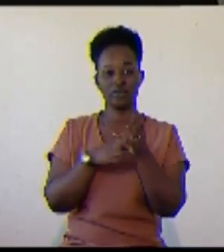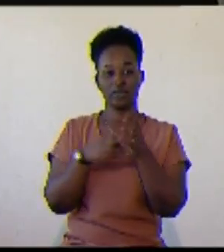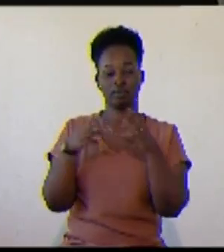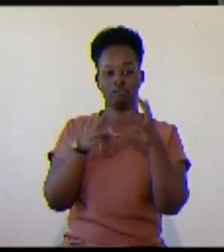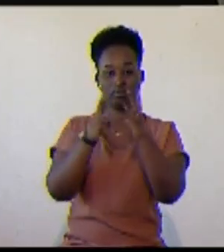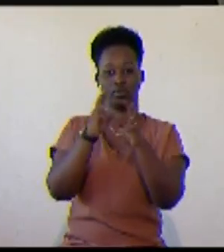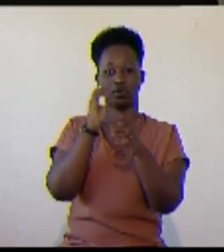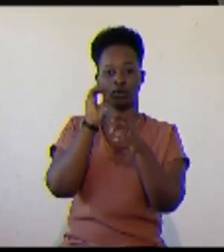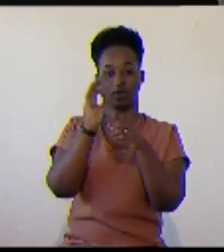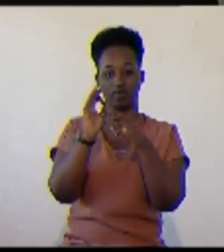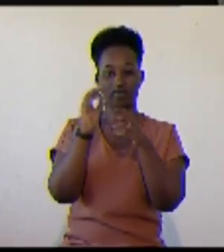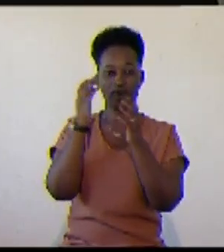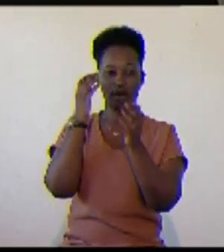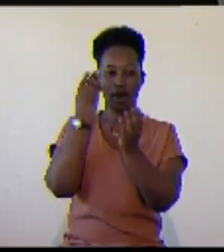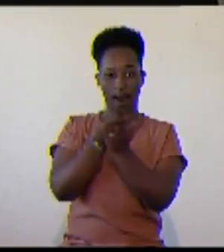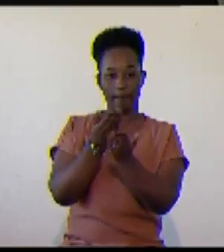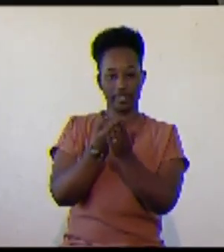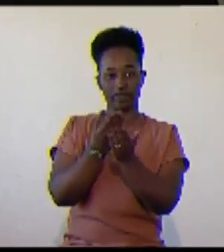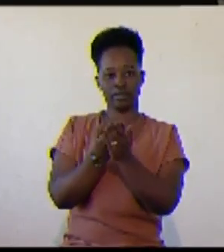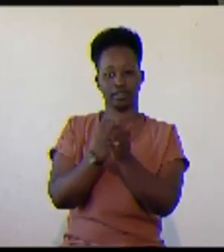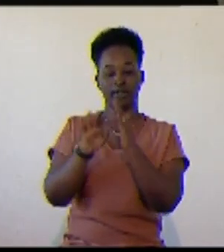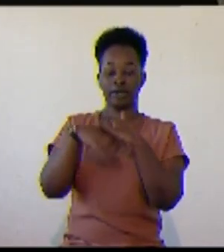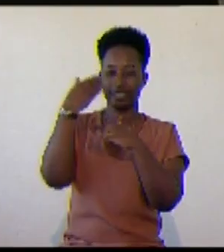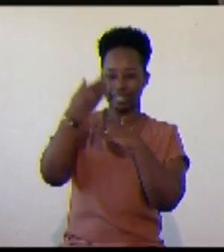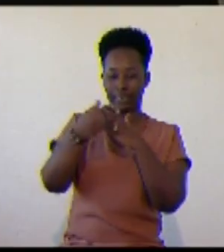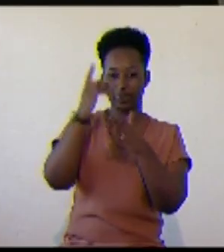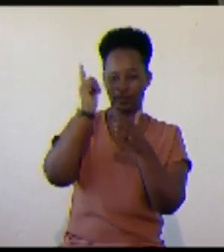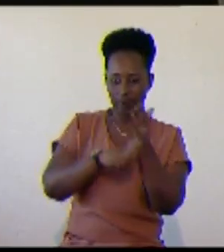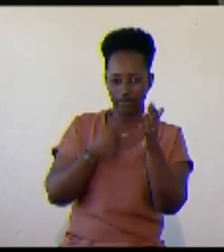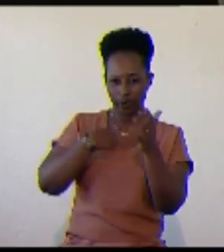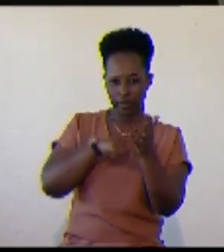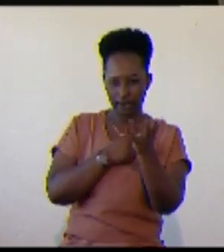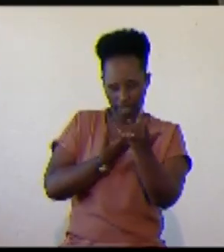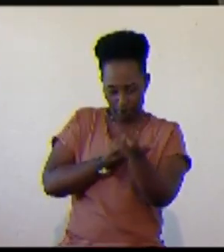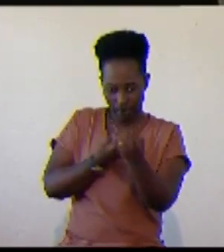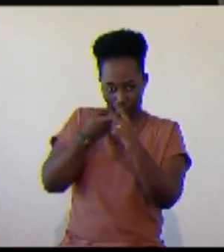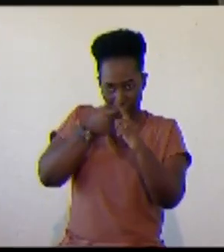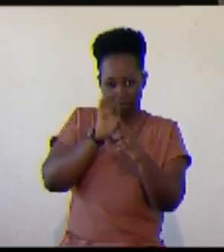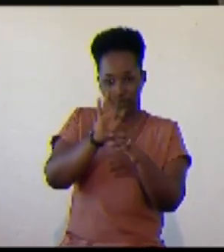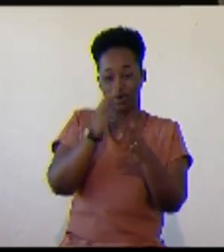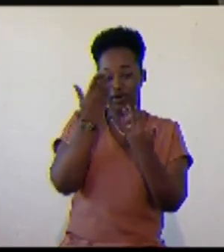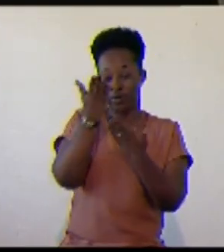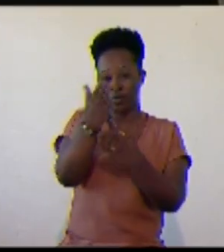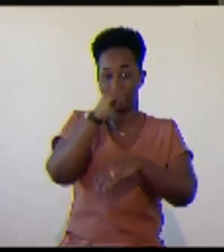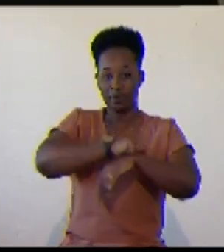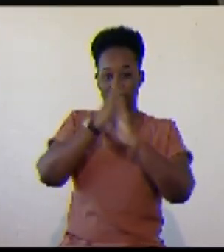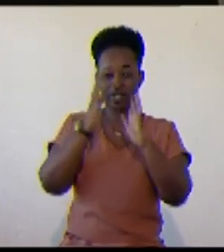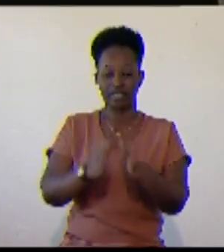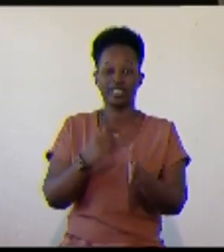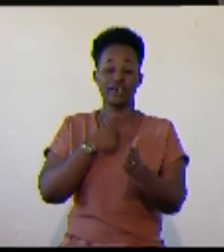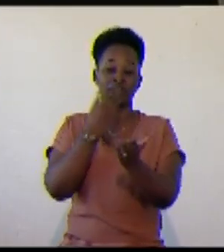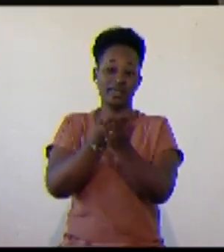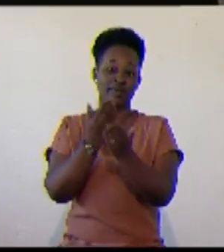And what do I expect you to be knowing at the end of this lesson? Learners, I expect you at the end of this lesson of 30 minutes